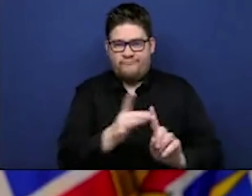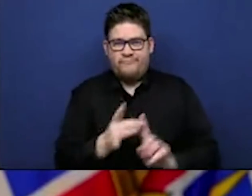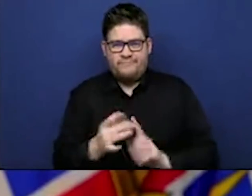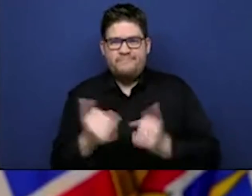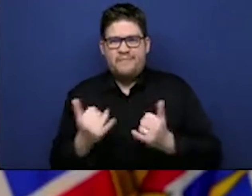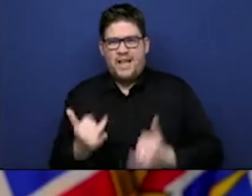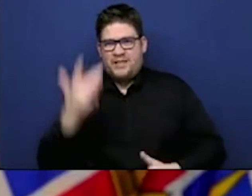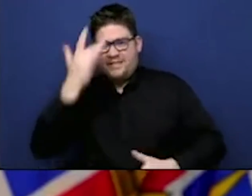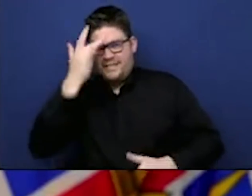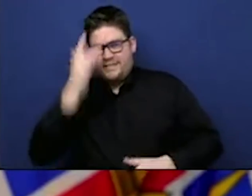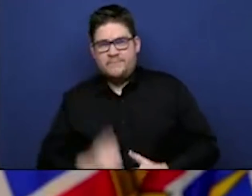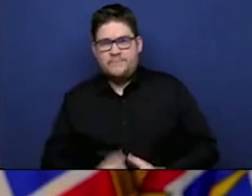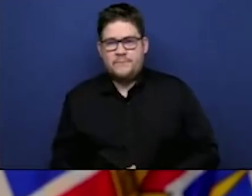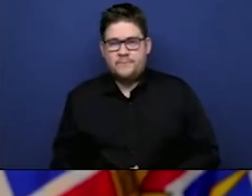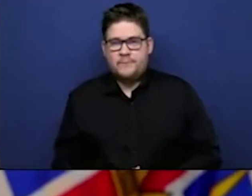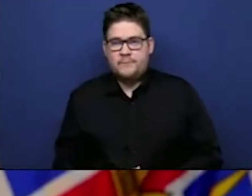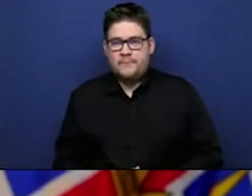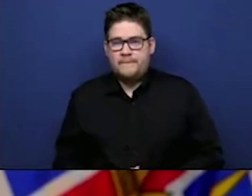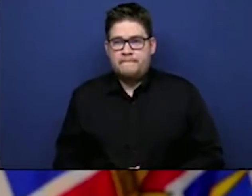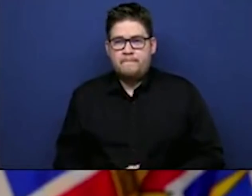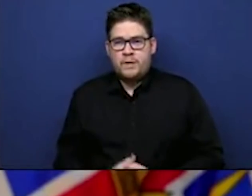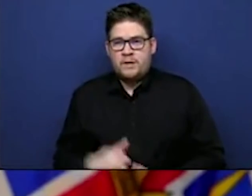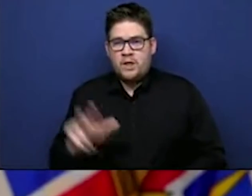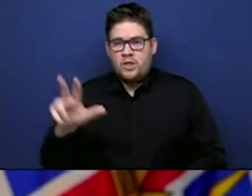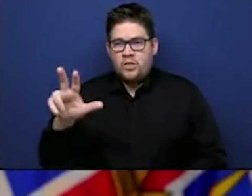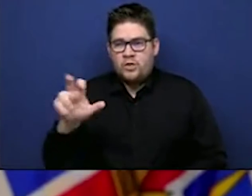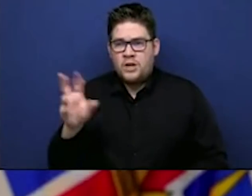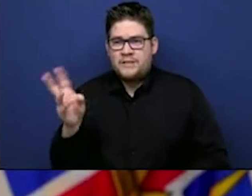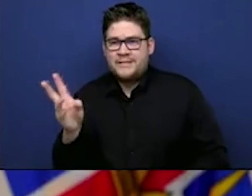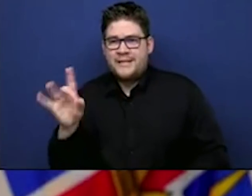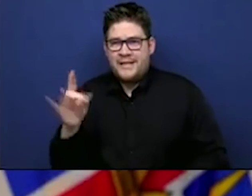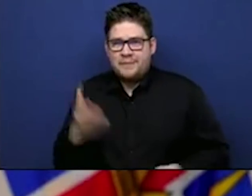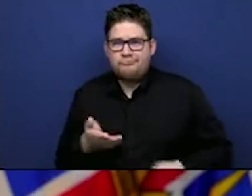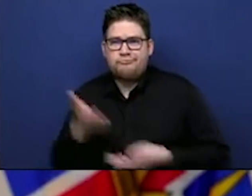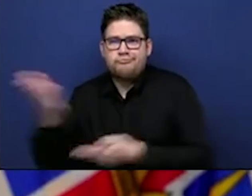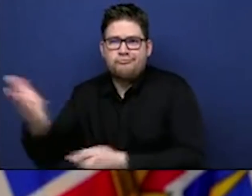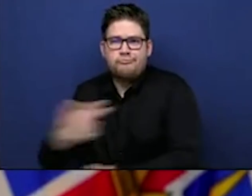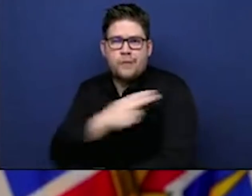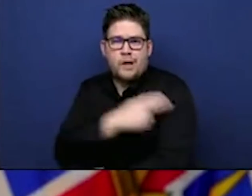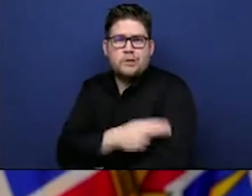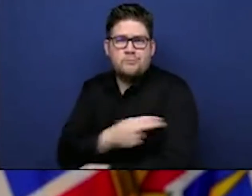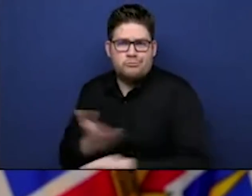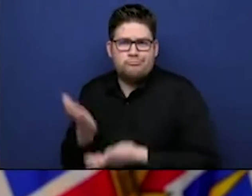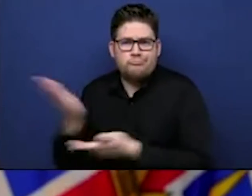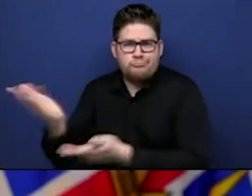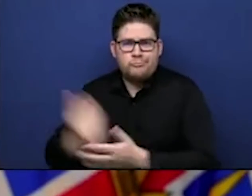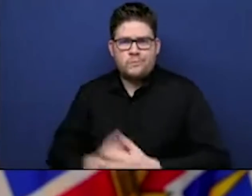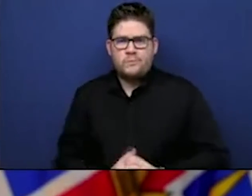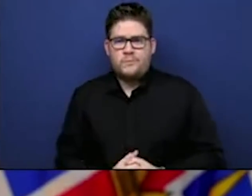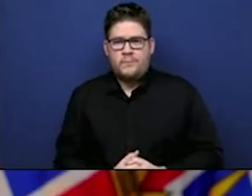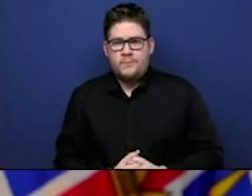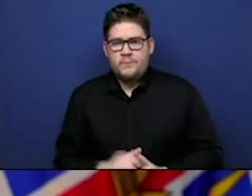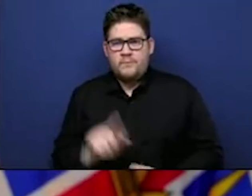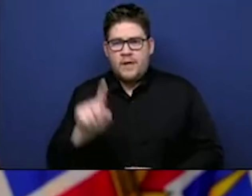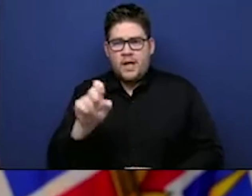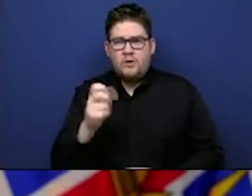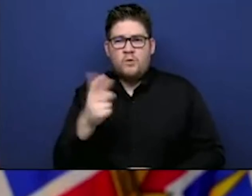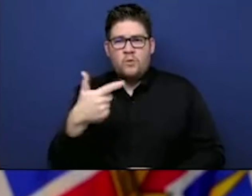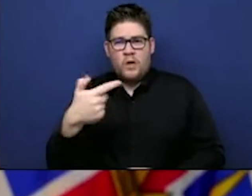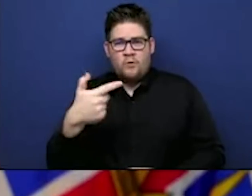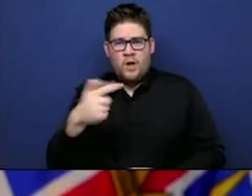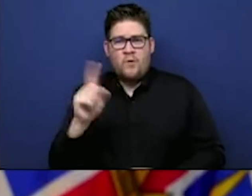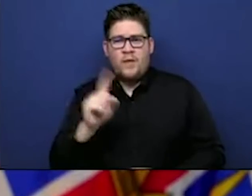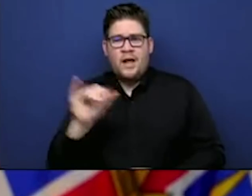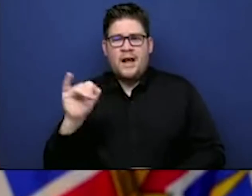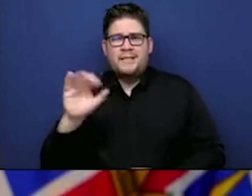currently, 121 people in ICU or critical care. We have 15,900